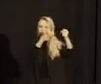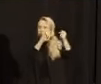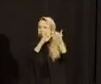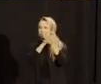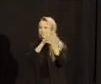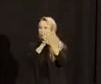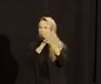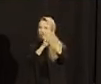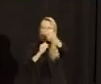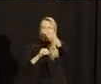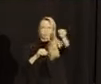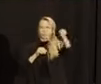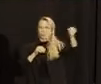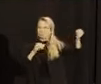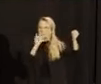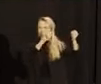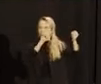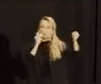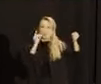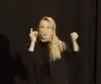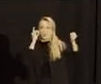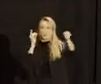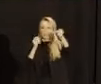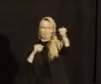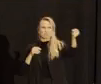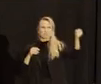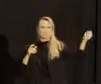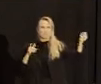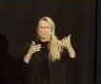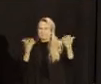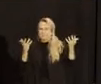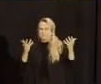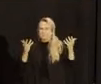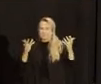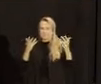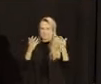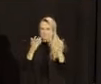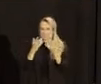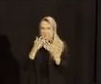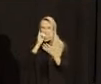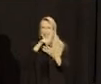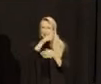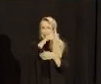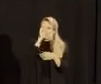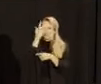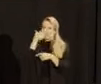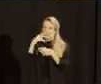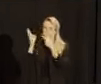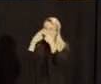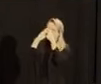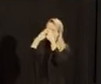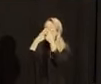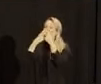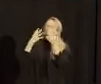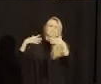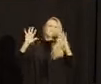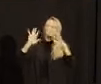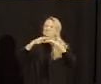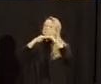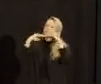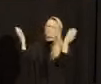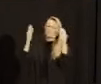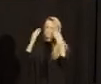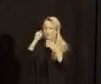dorms, they talked about how this kind of motivated them to become more engaged in the movement. And so